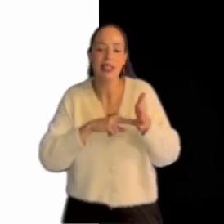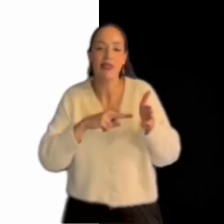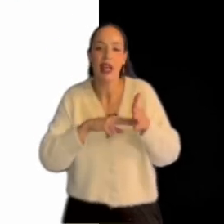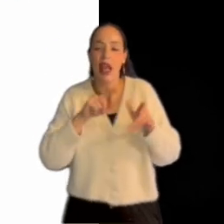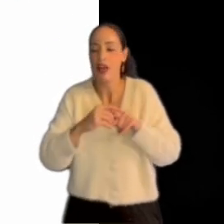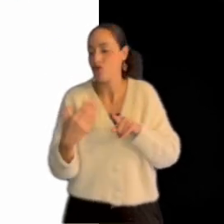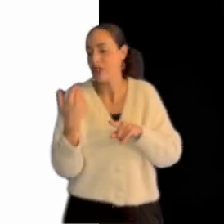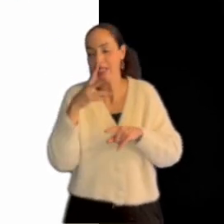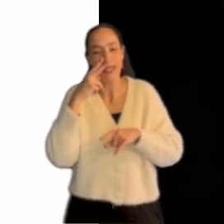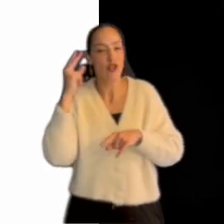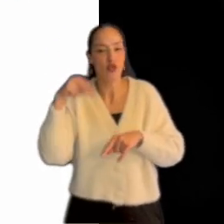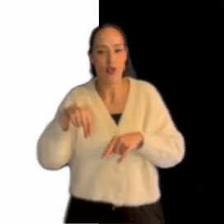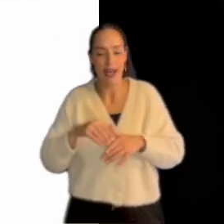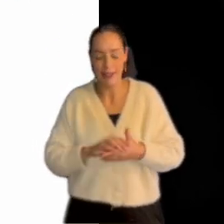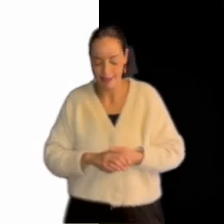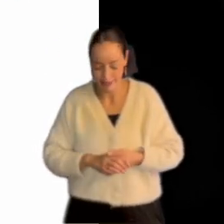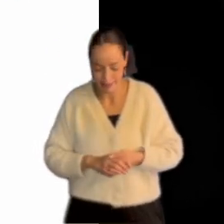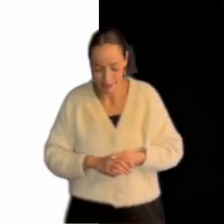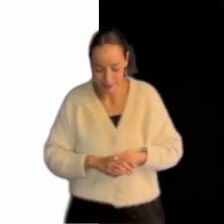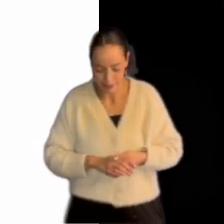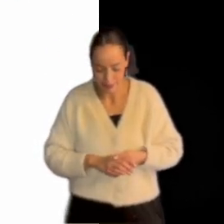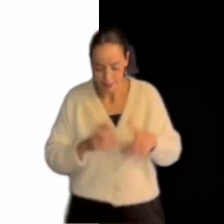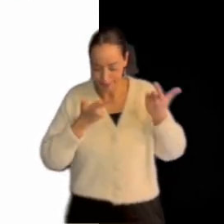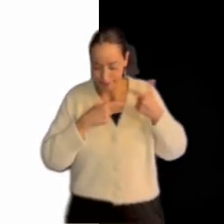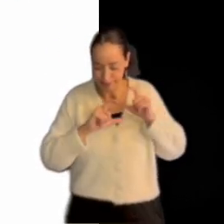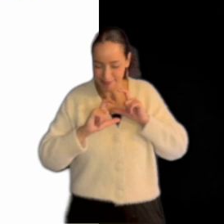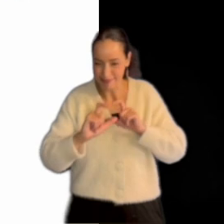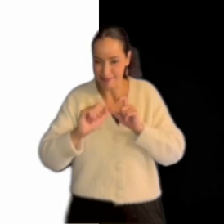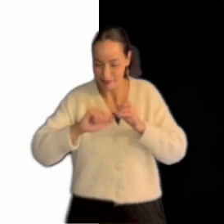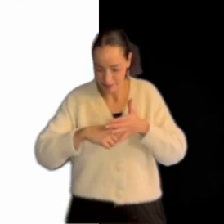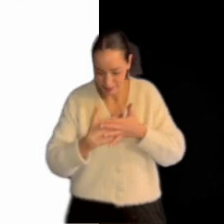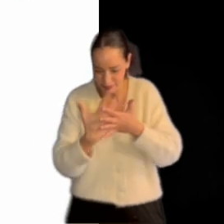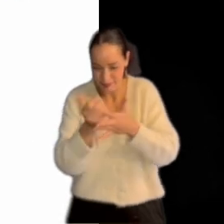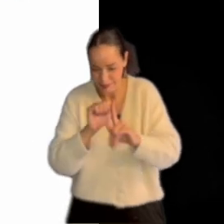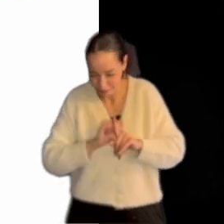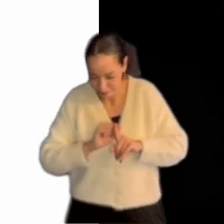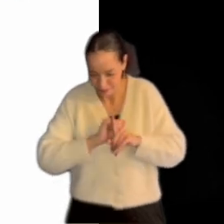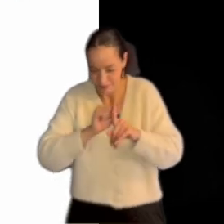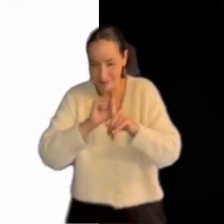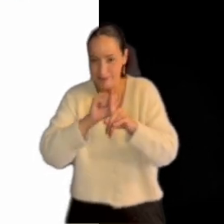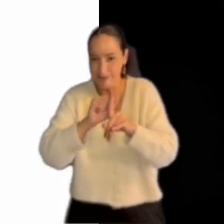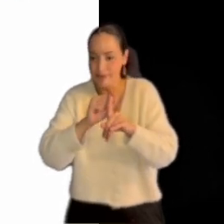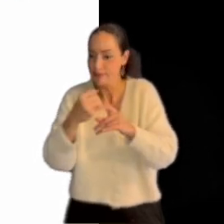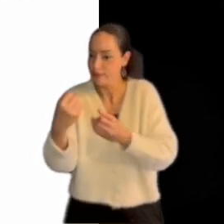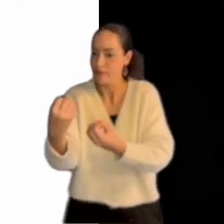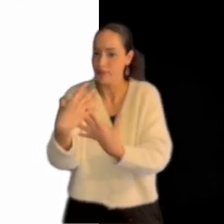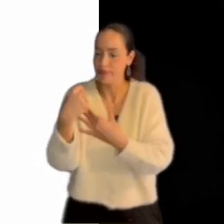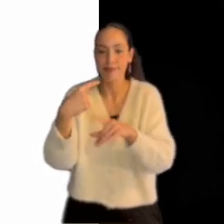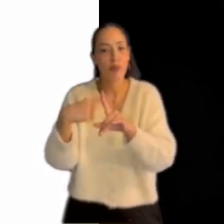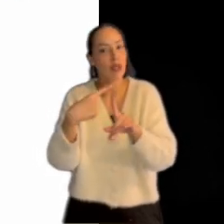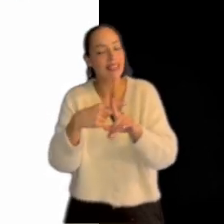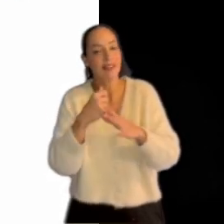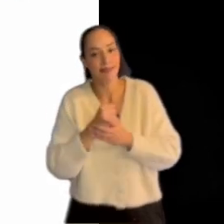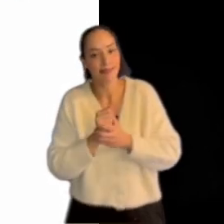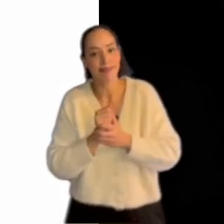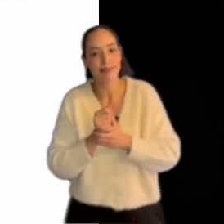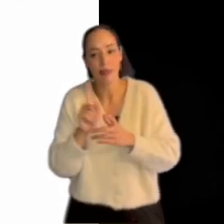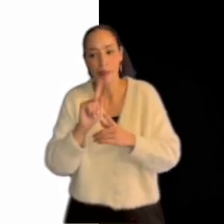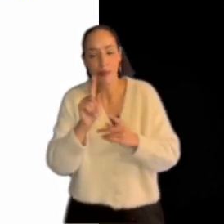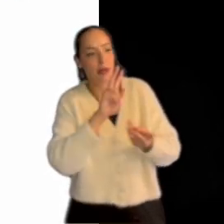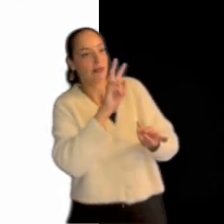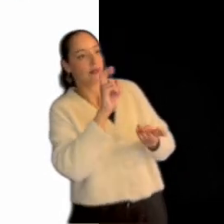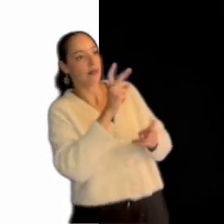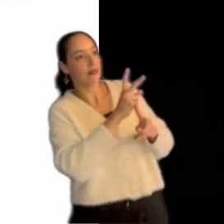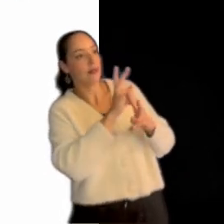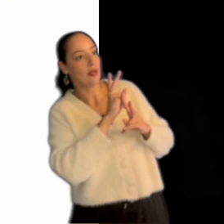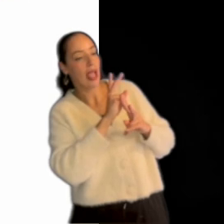positive feedback from both those in receipt of the care and support that it offers and from those who deliver it. Whilst over the years it's been